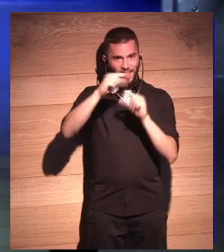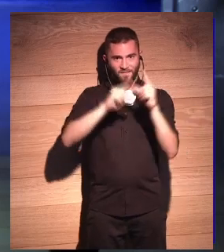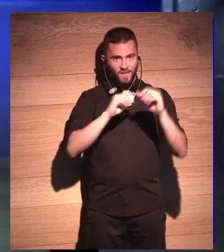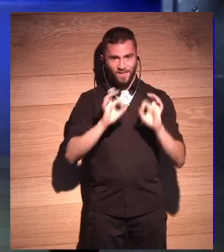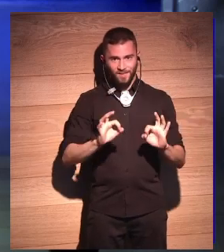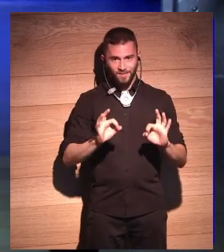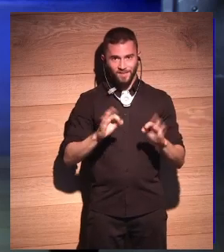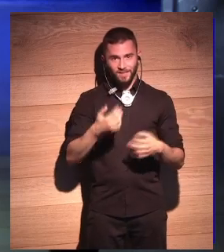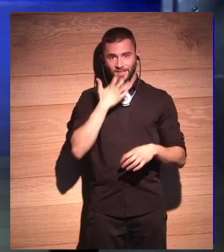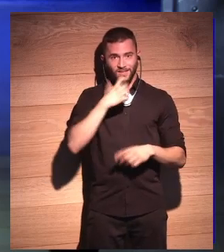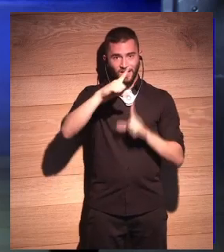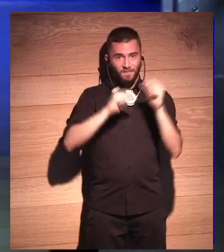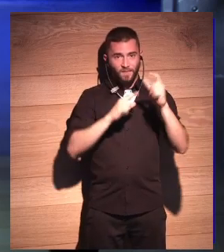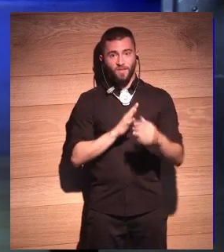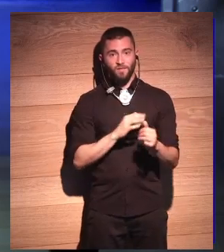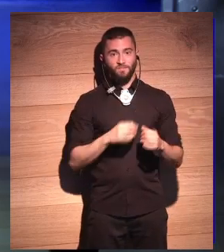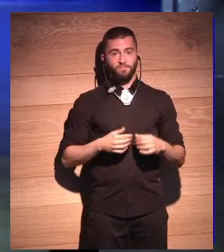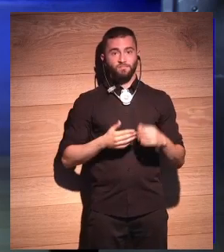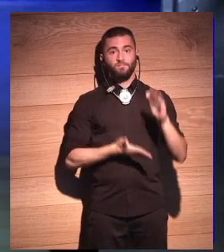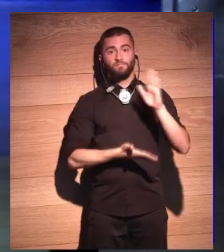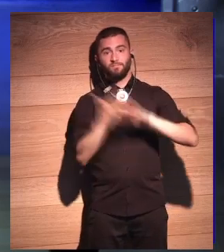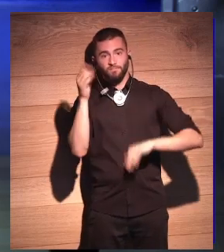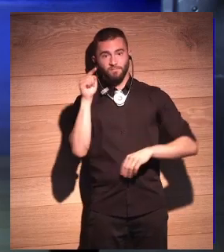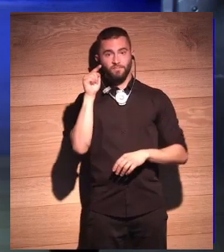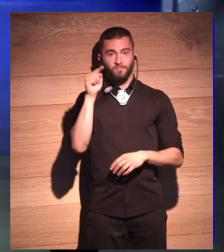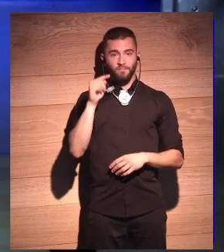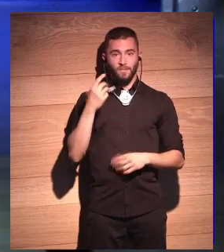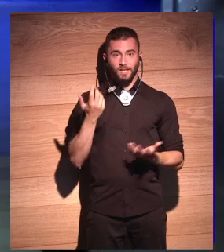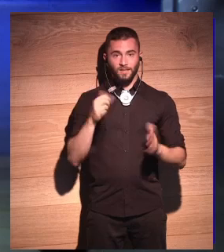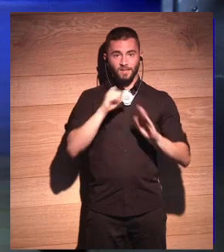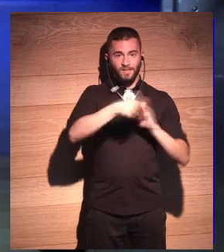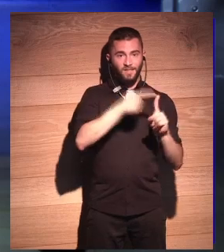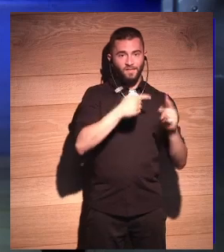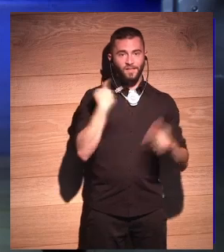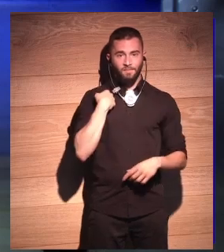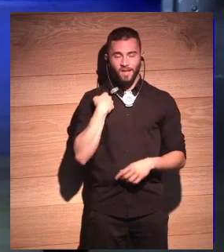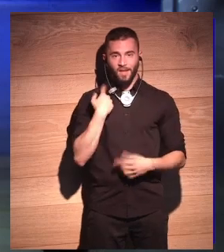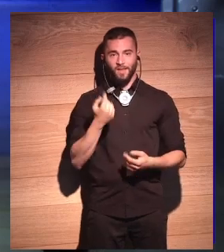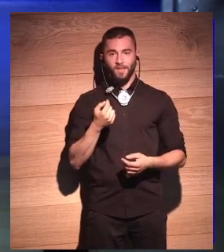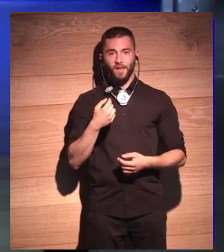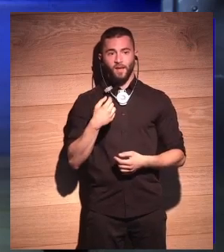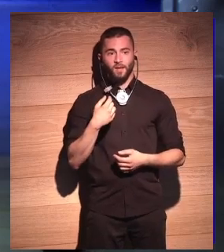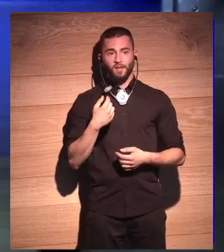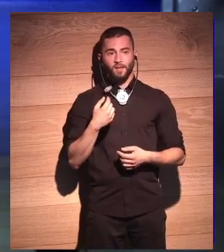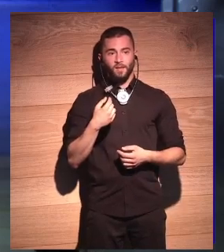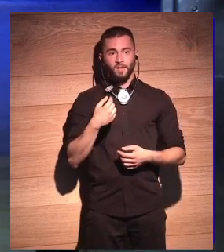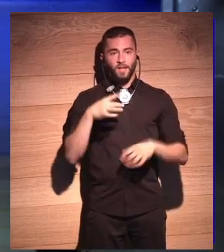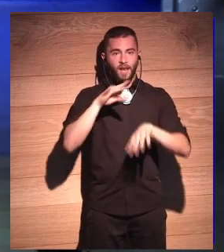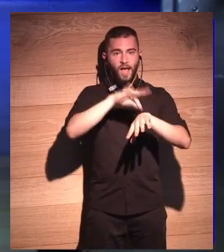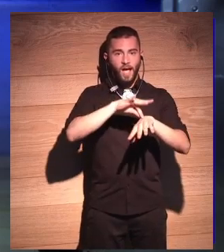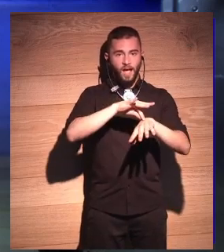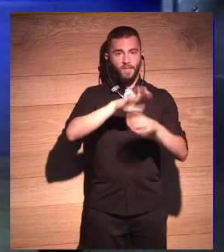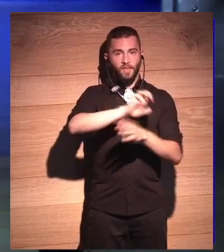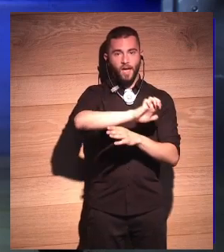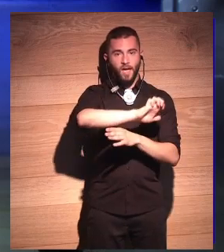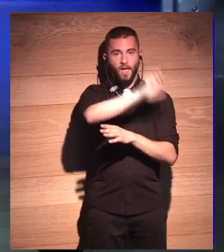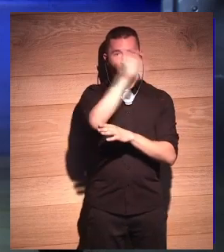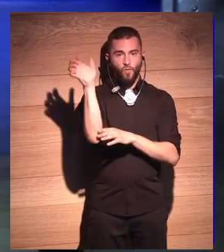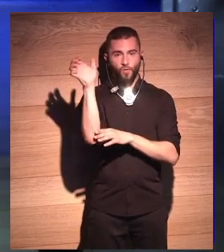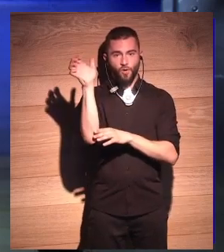reference, you feel a little bit queasy. When we were developing this and we were talking to the European Space Agency, we're like, we can't make this not be